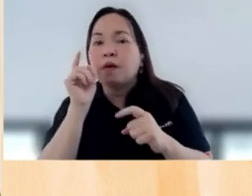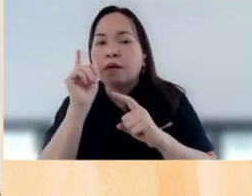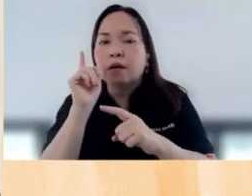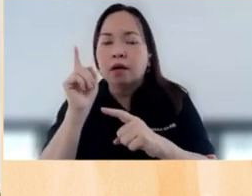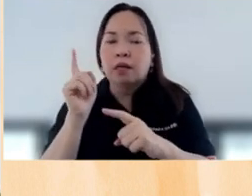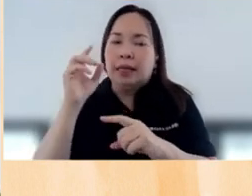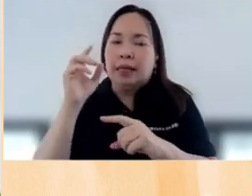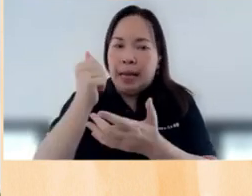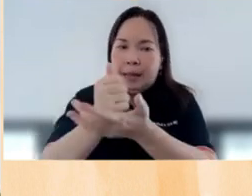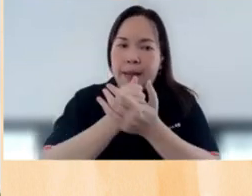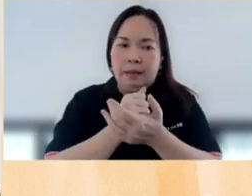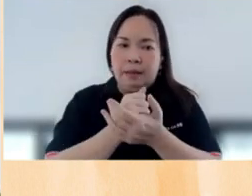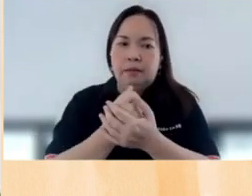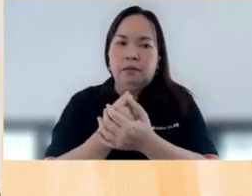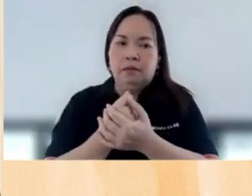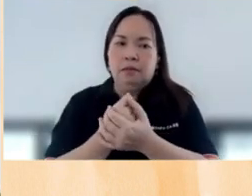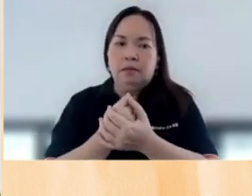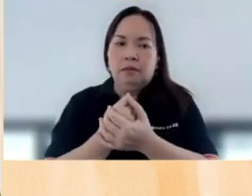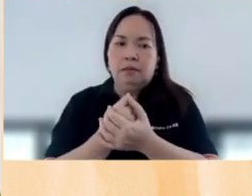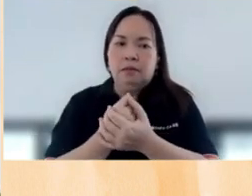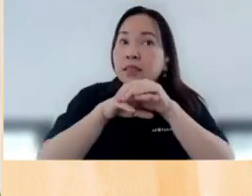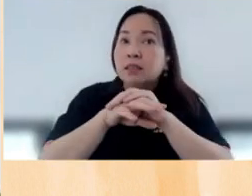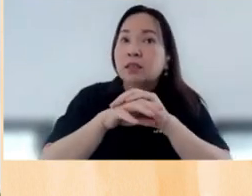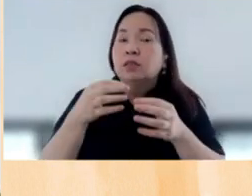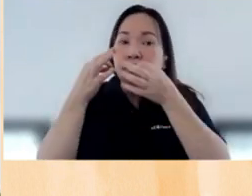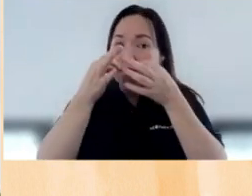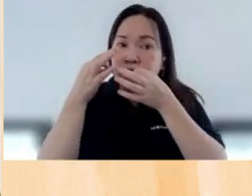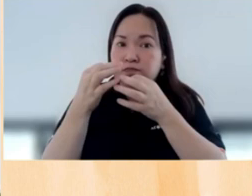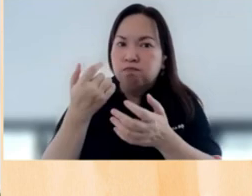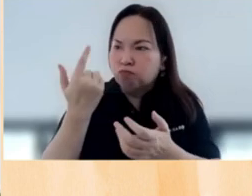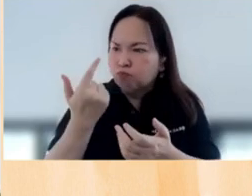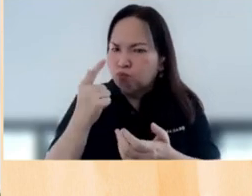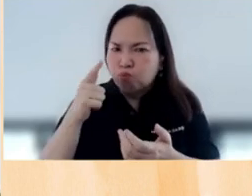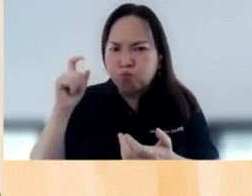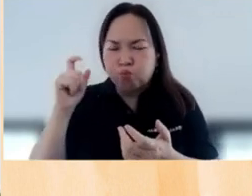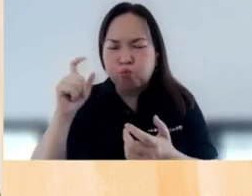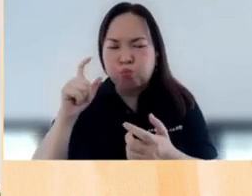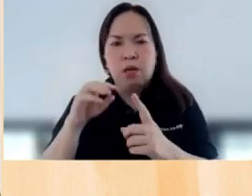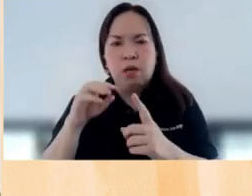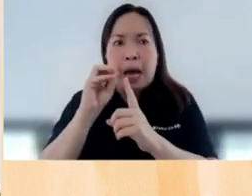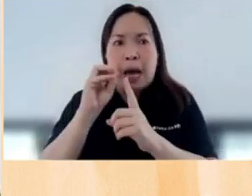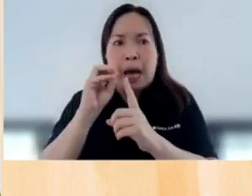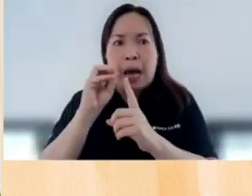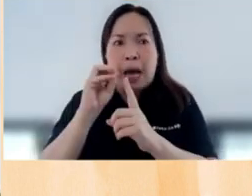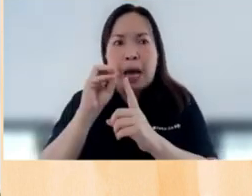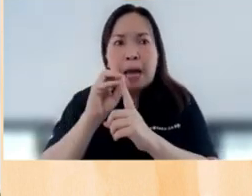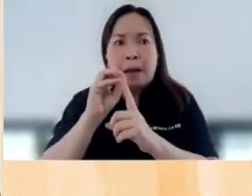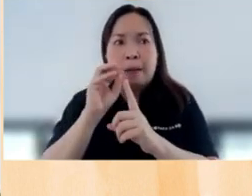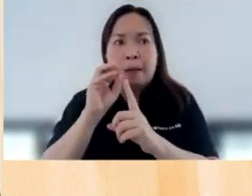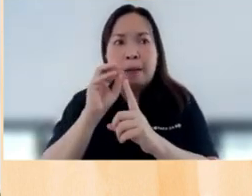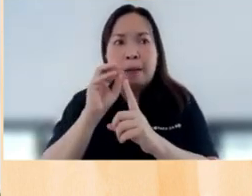and loss, systemic trauma or marginalizing experiences are prolonged